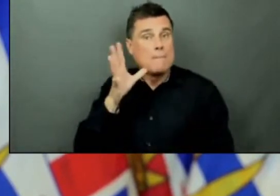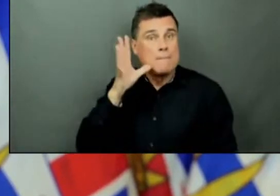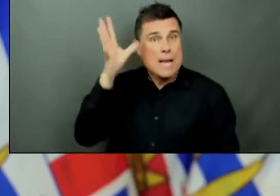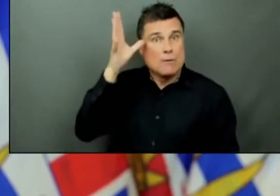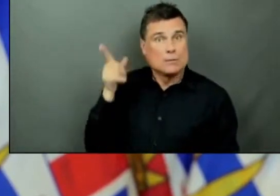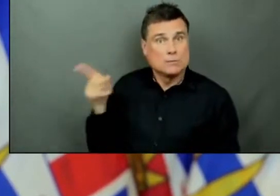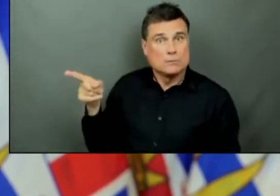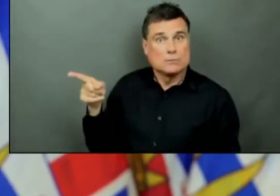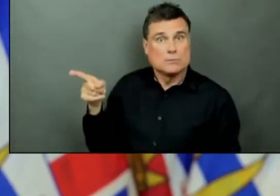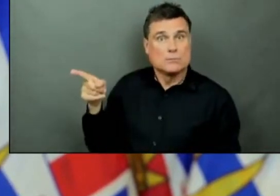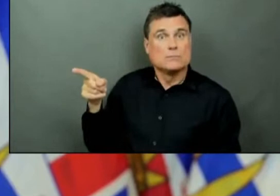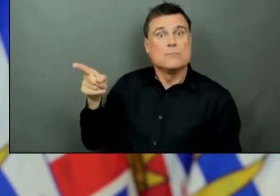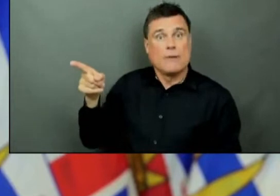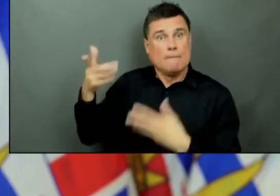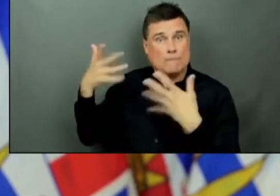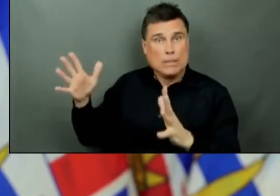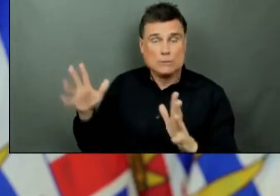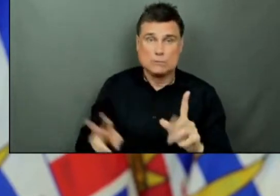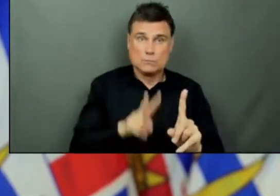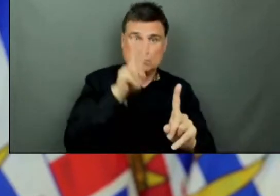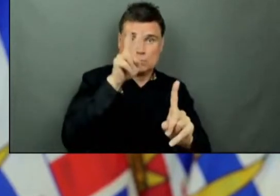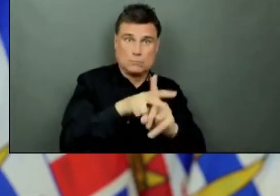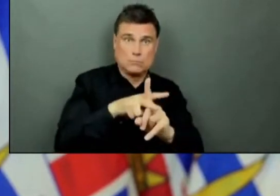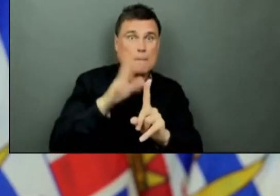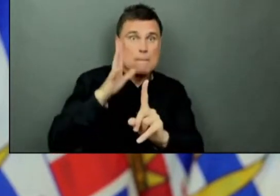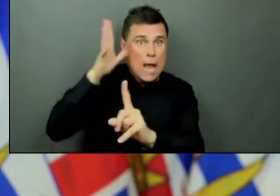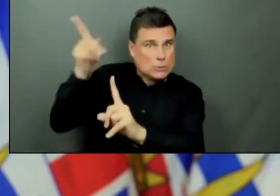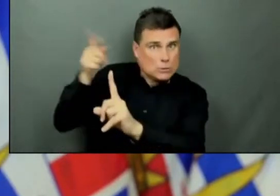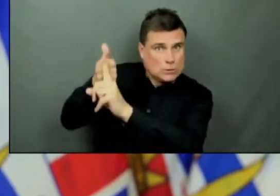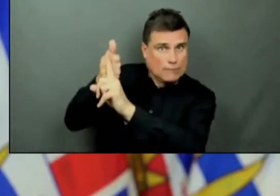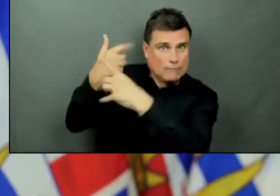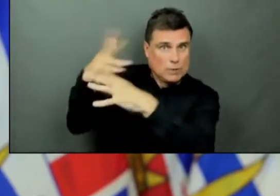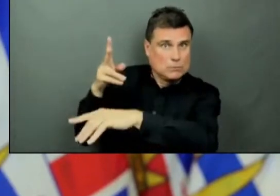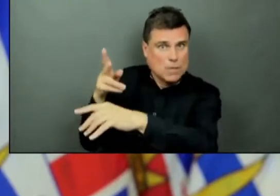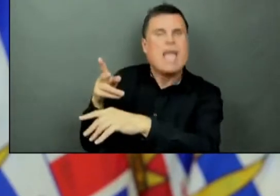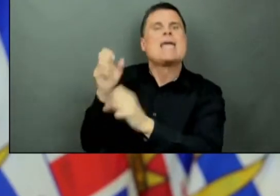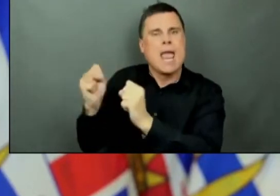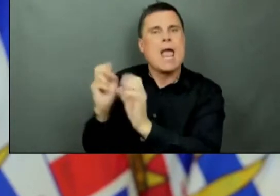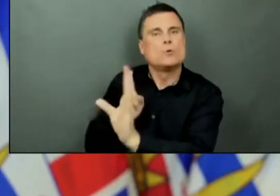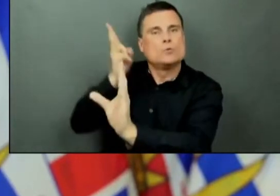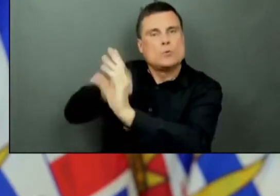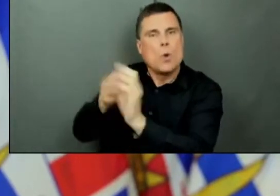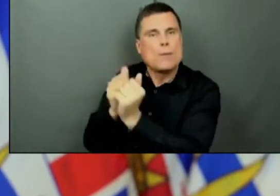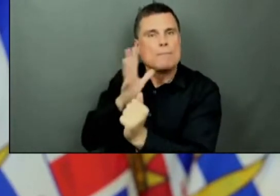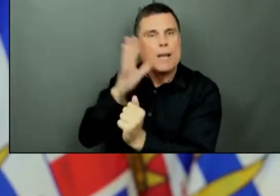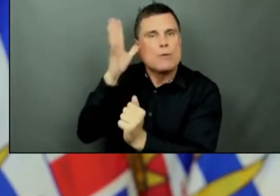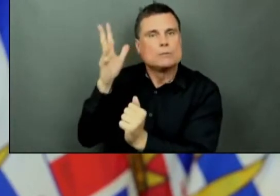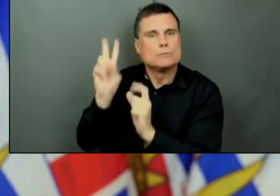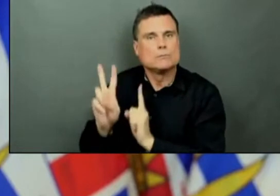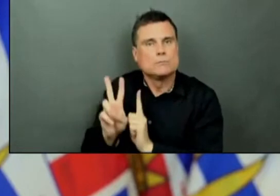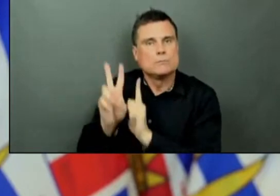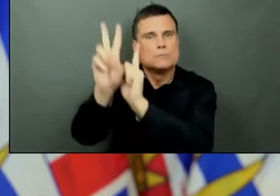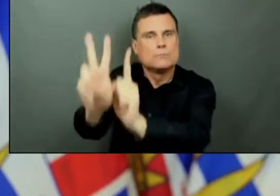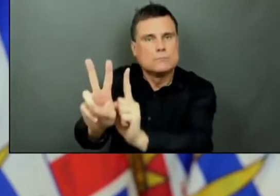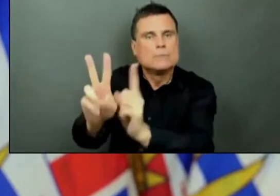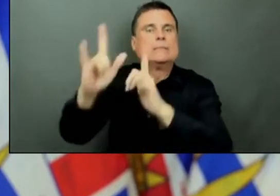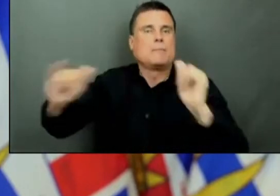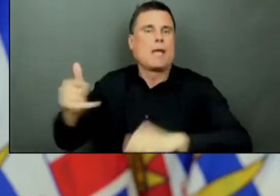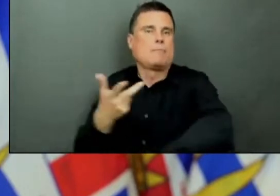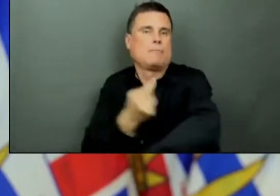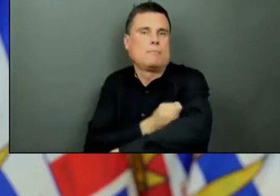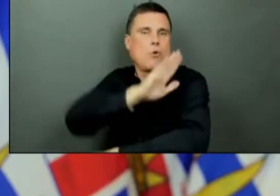do at all of our clinics, so that families can come together and get vaccinated at the same time. If you plan to do this,